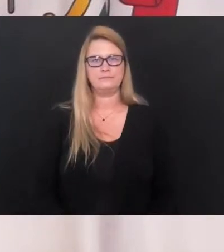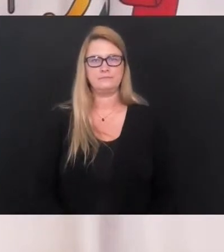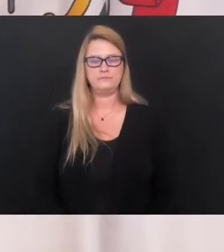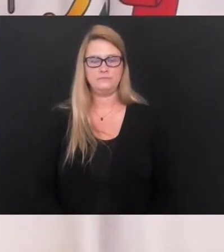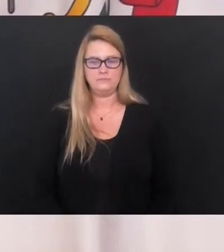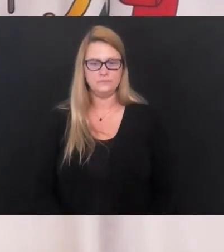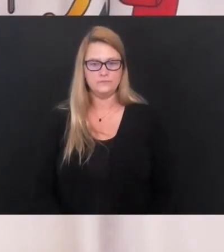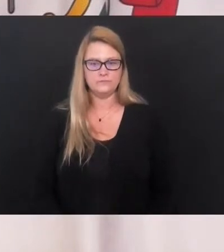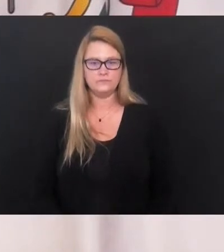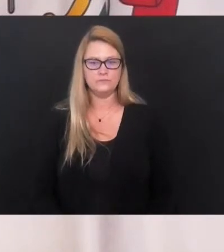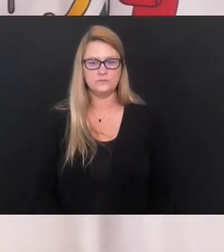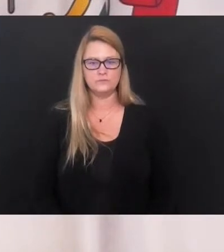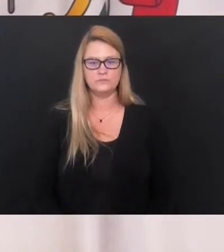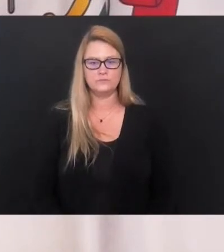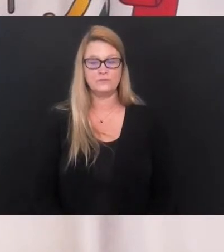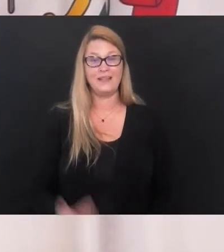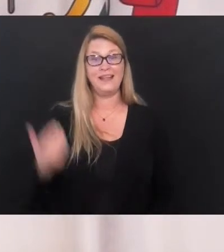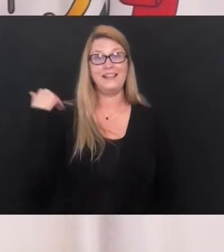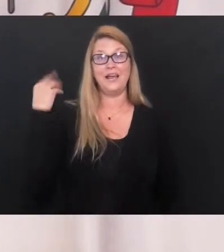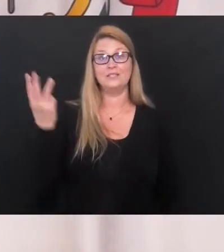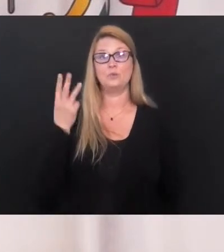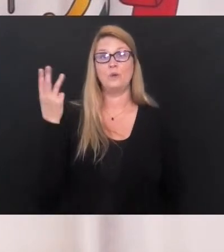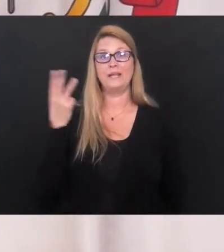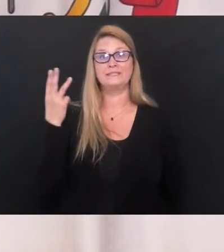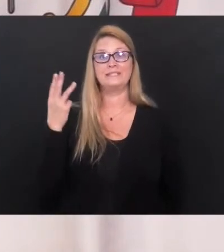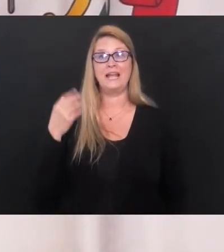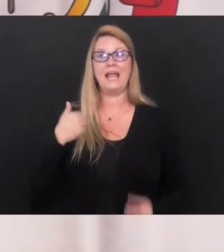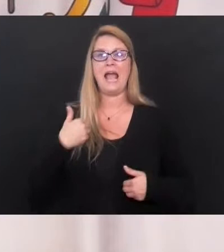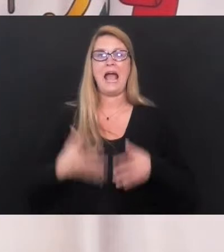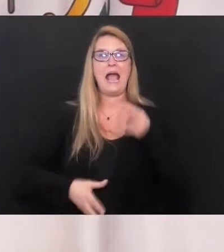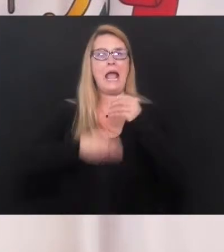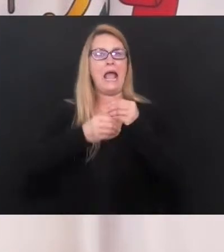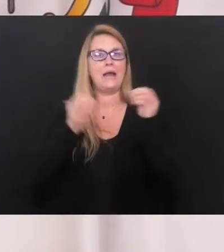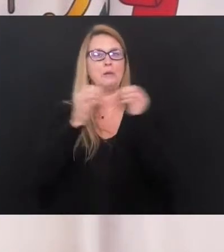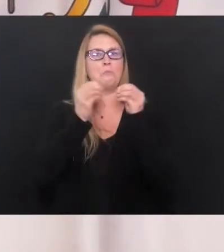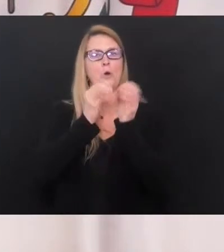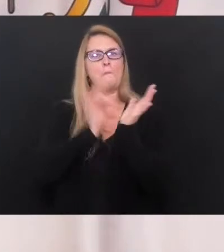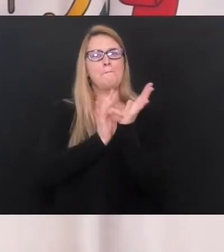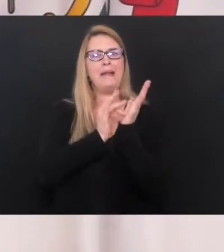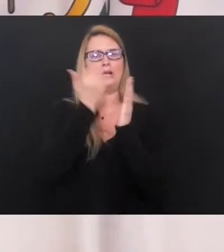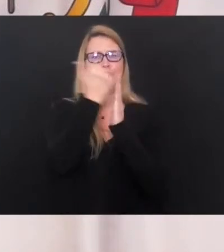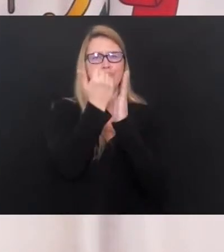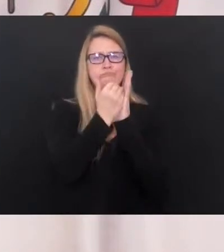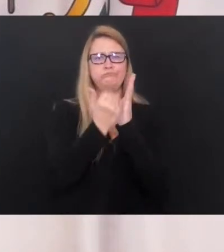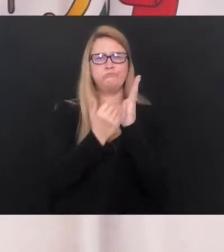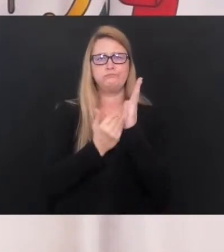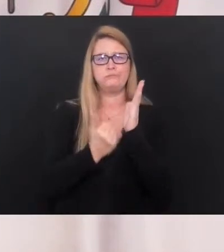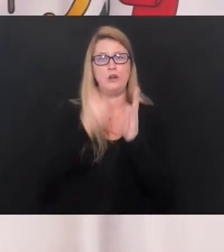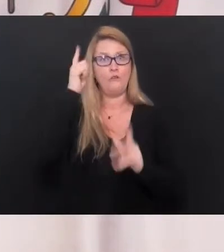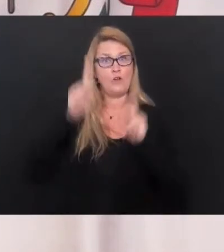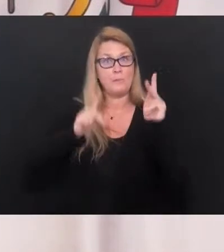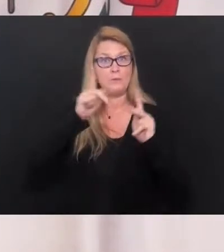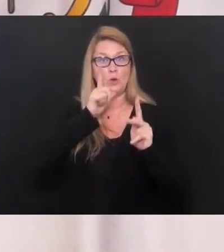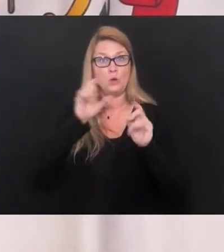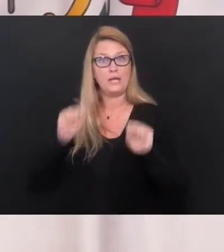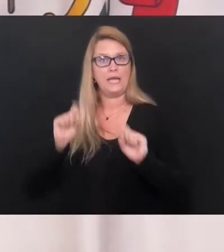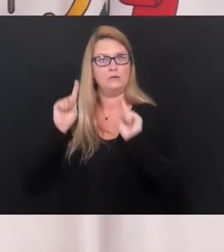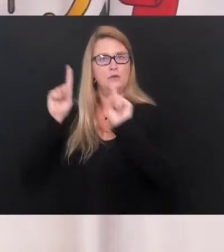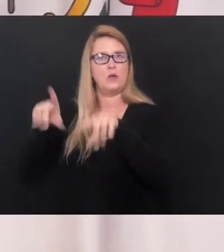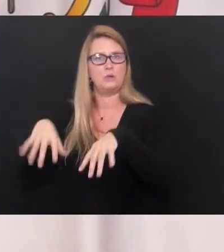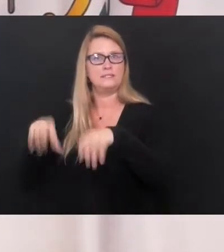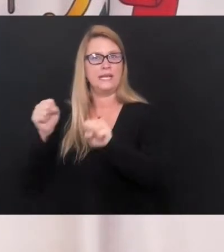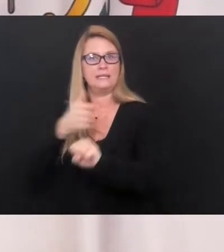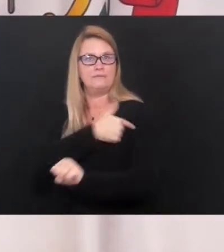You know, on Wednesday, I expanded the list of pre-existing medical conditions to be eligible to receive the